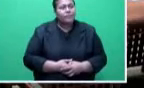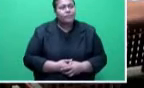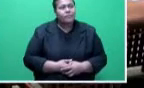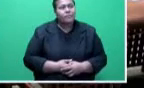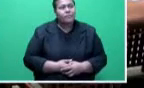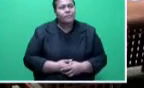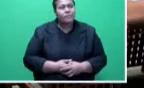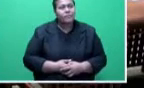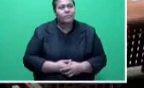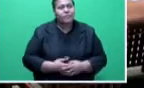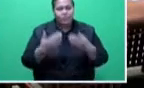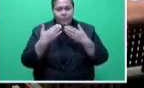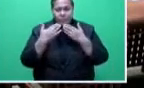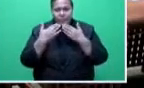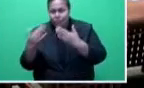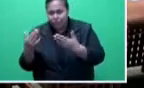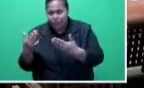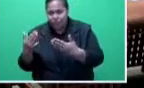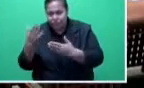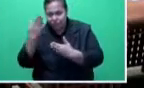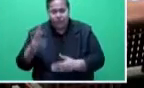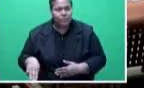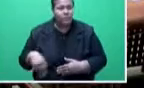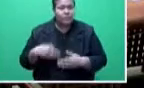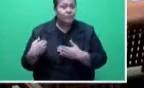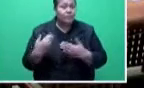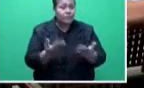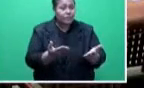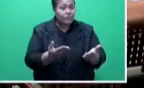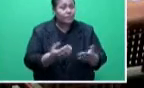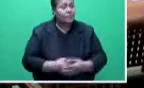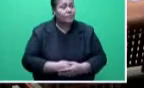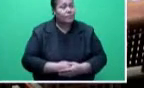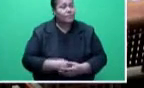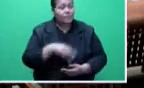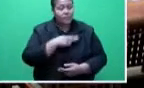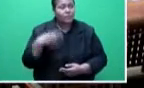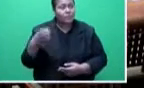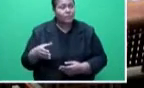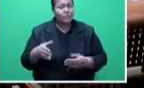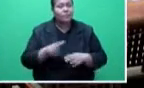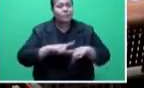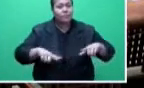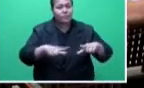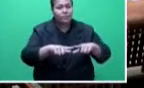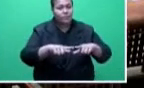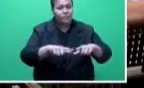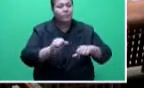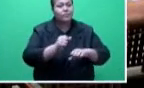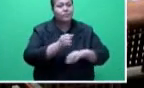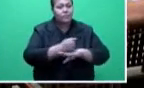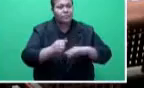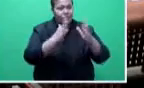Thank the Honourable Member. I give the floor to the Honourable Minister for Local Government, Housing and Community Development,